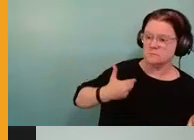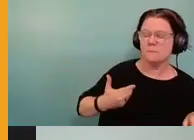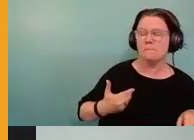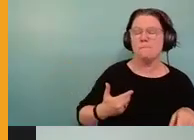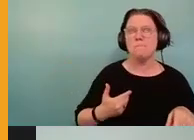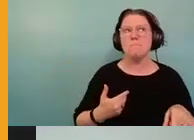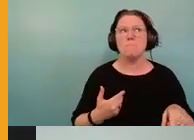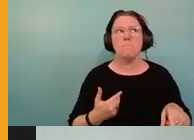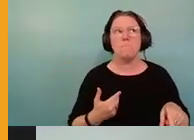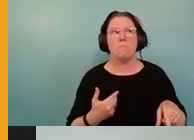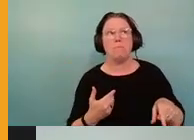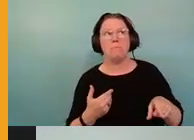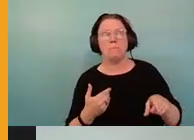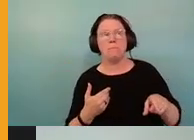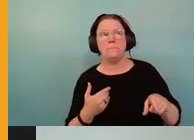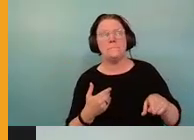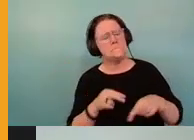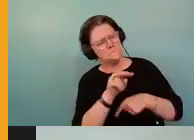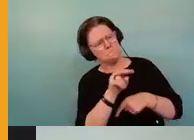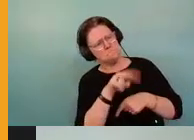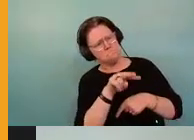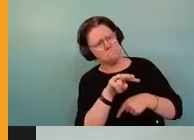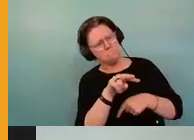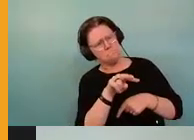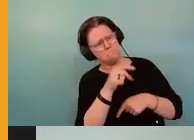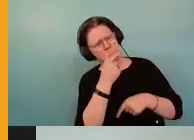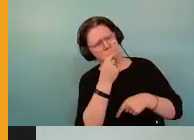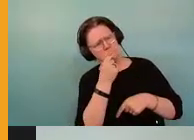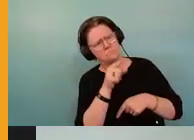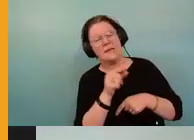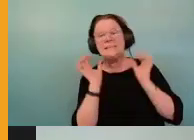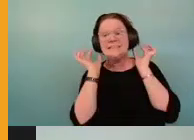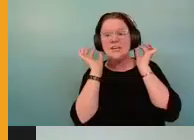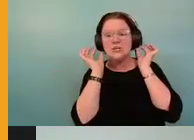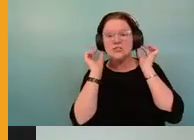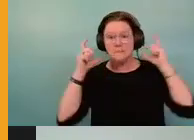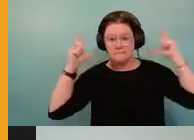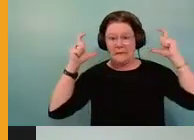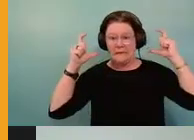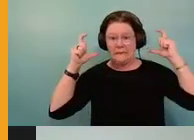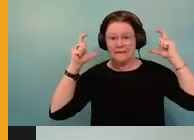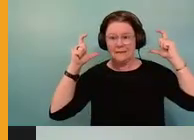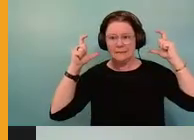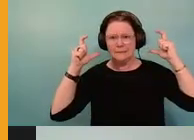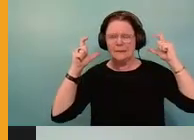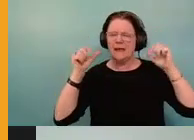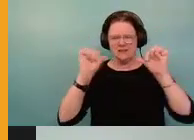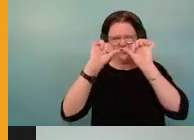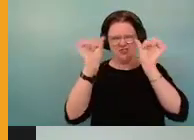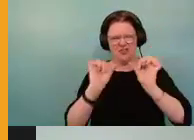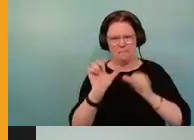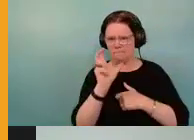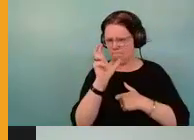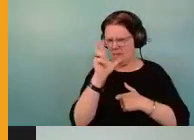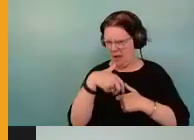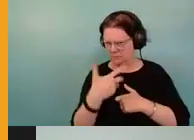that, if you looked at him, you would see he has these really large ears and they're kind of oddly shaped.